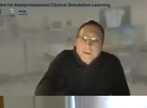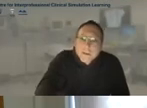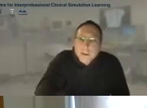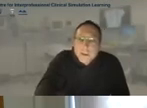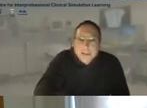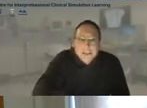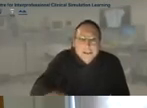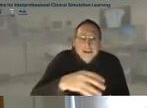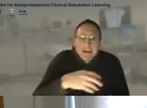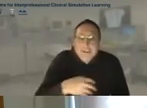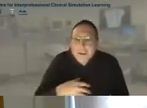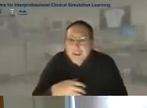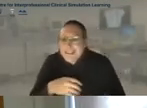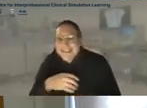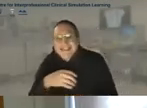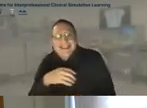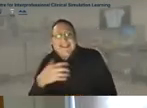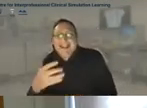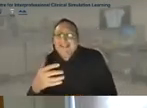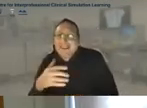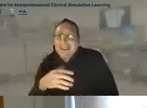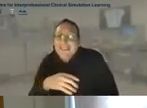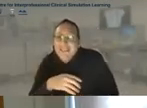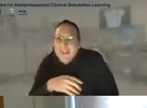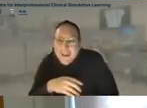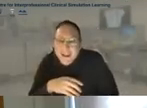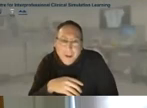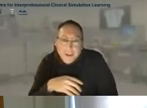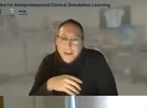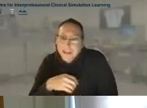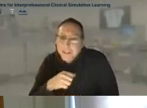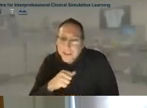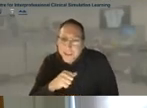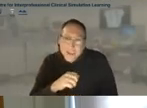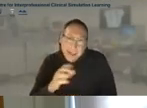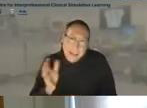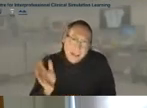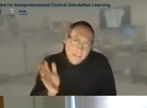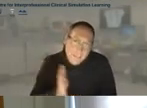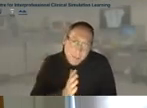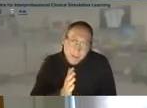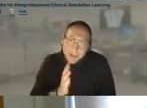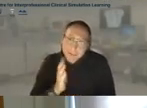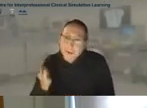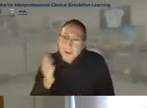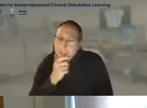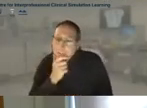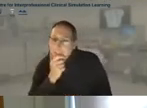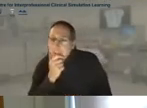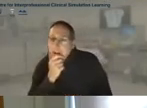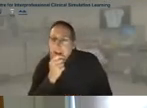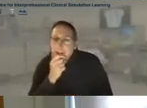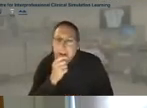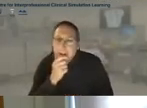So over to you, Daisha, to talk, if you could just to talk a little bit about what long-term care has been doing previous